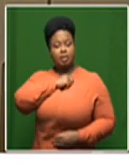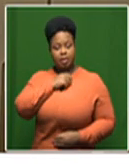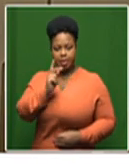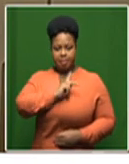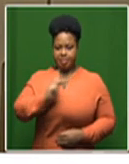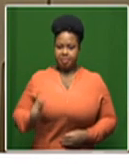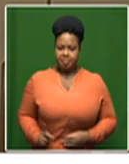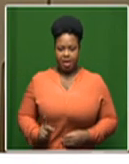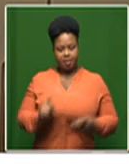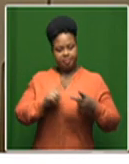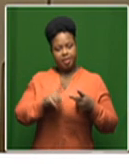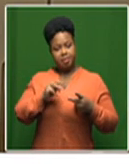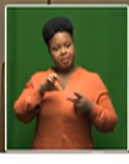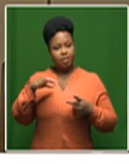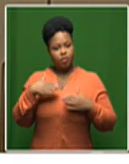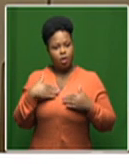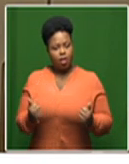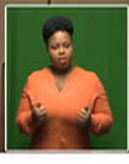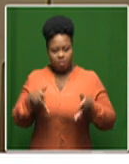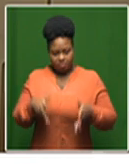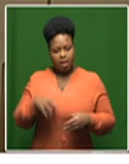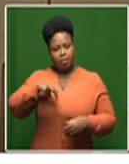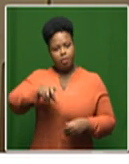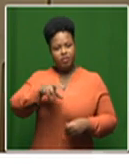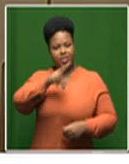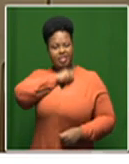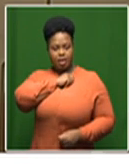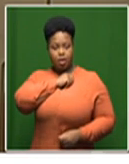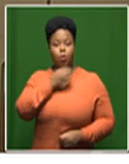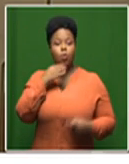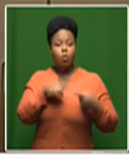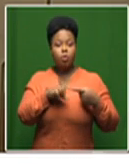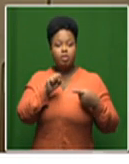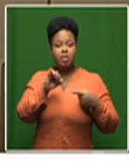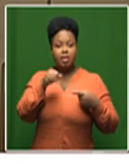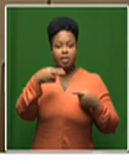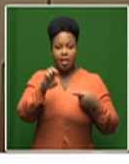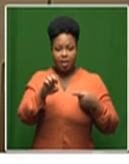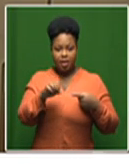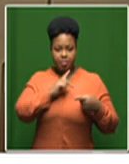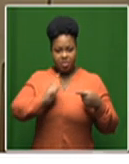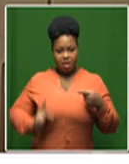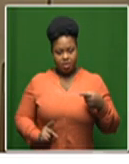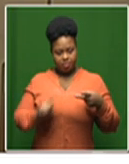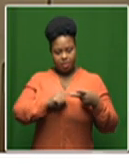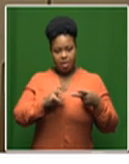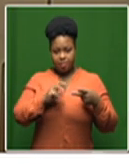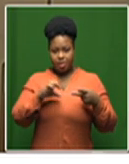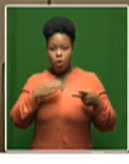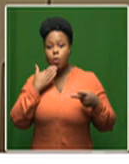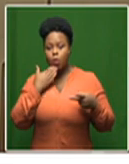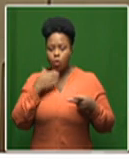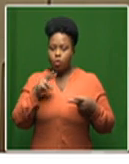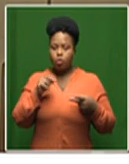Premier as well as MEC for Health in the province, it's Sihle Zikalala, the Premier, as well as MEC for Health,